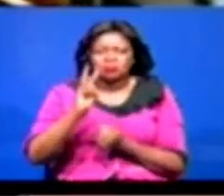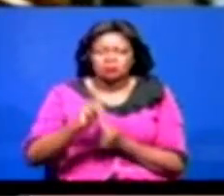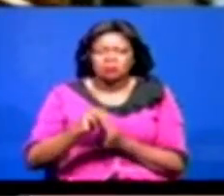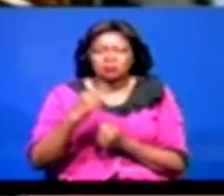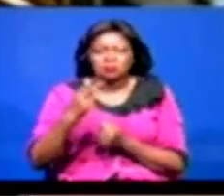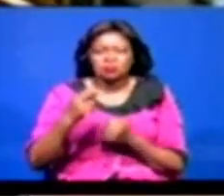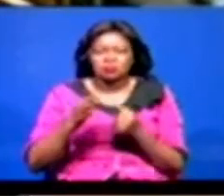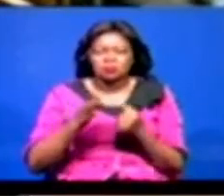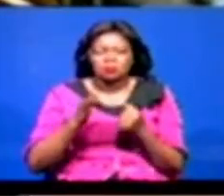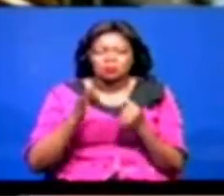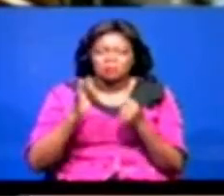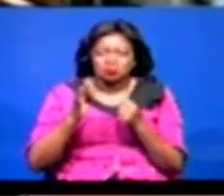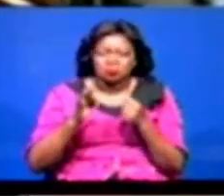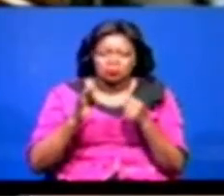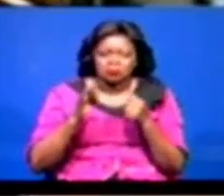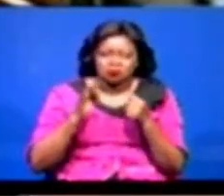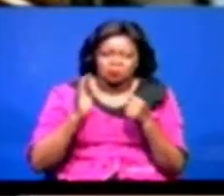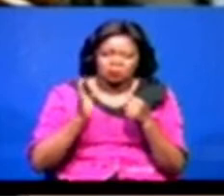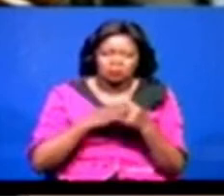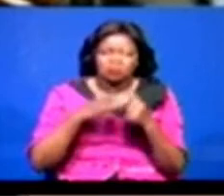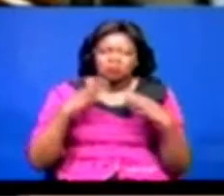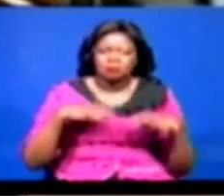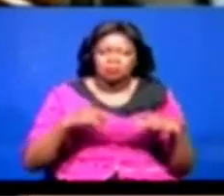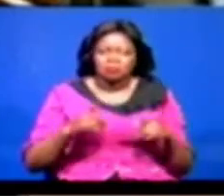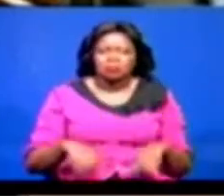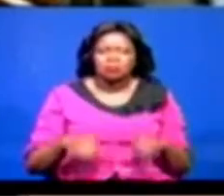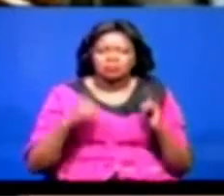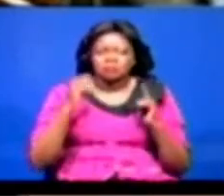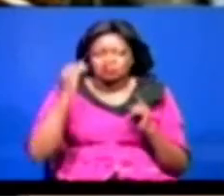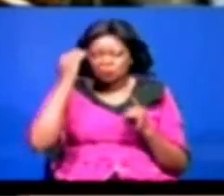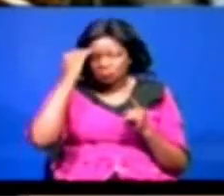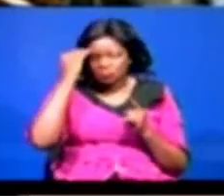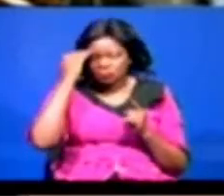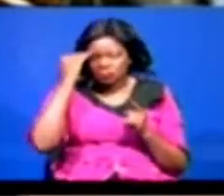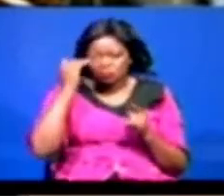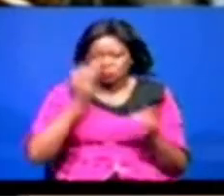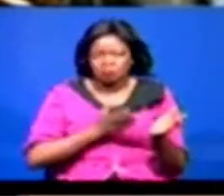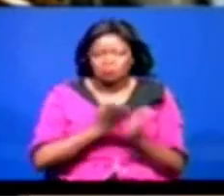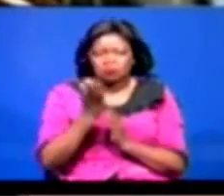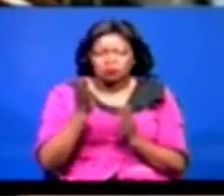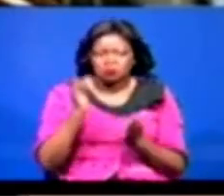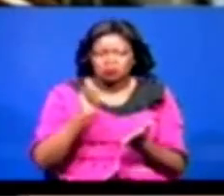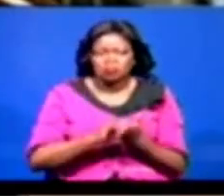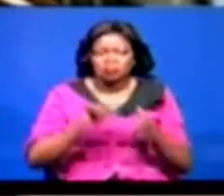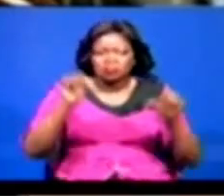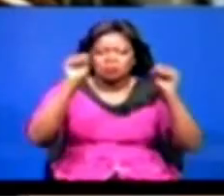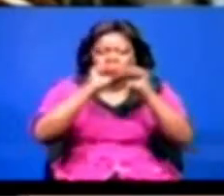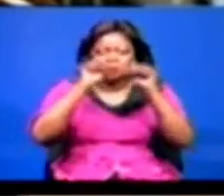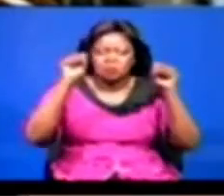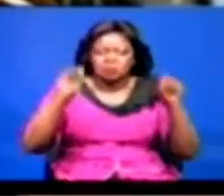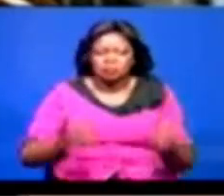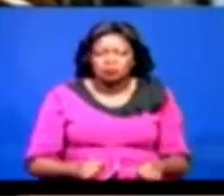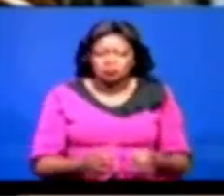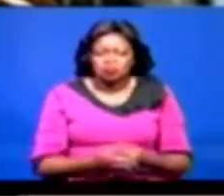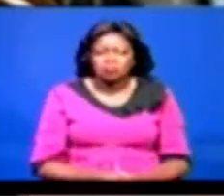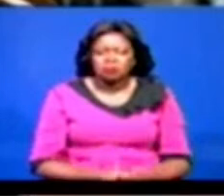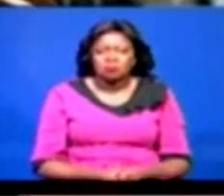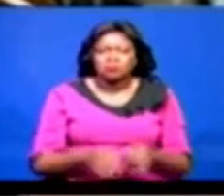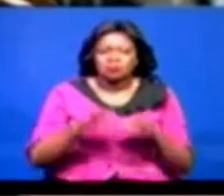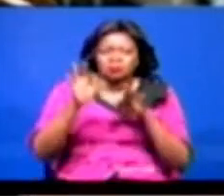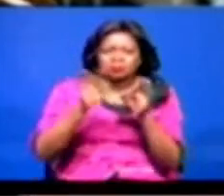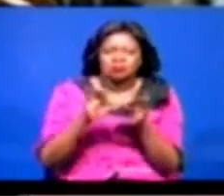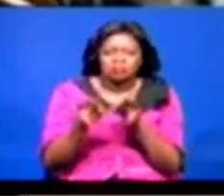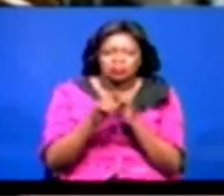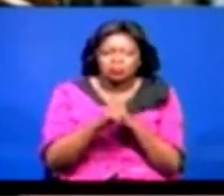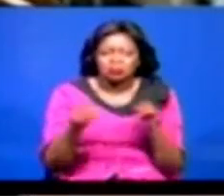14,239 people were successfully identified through that system. He describes it, to use